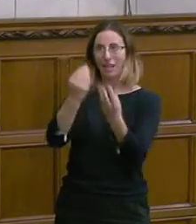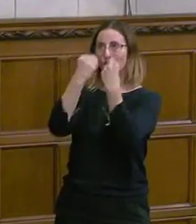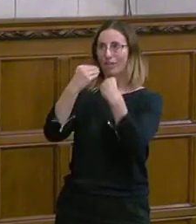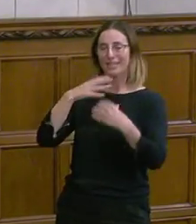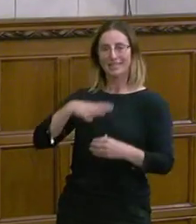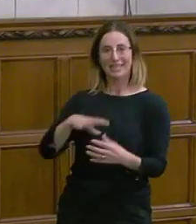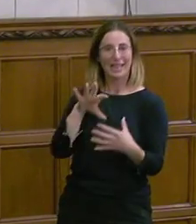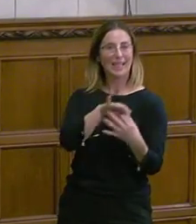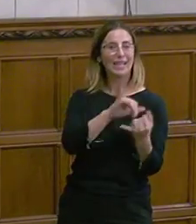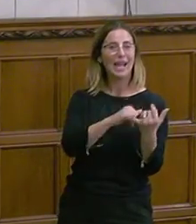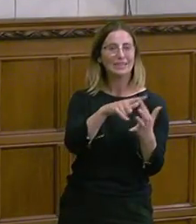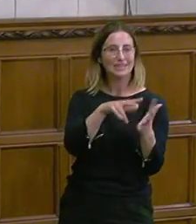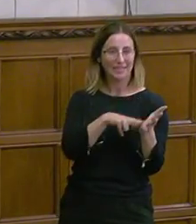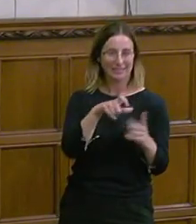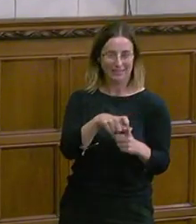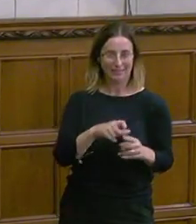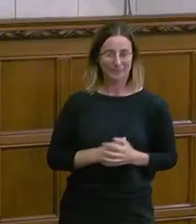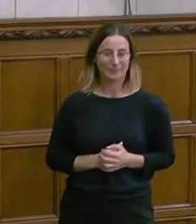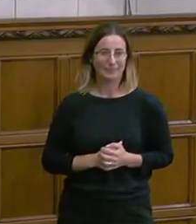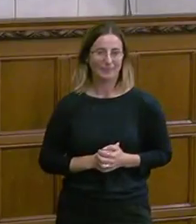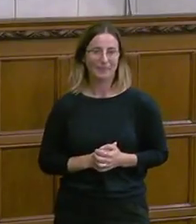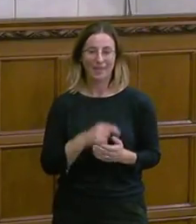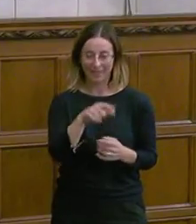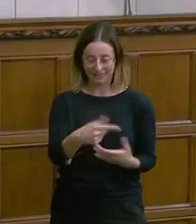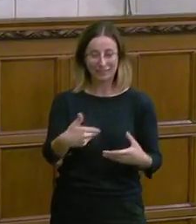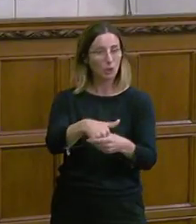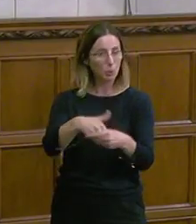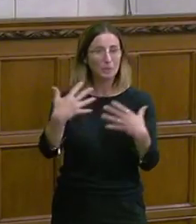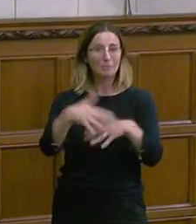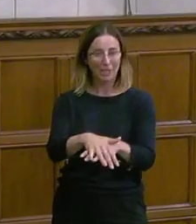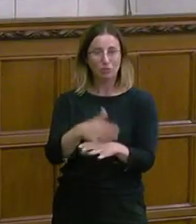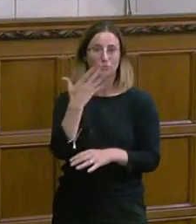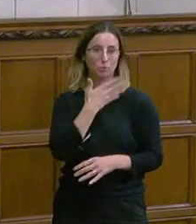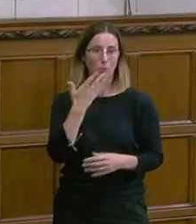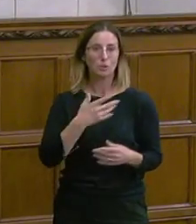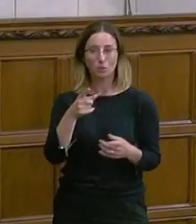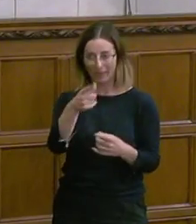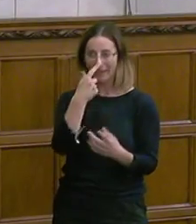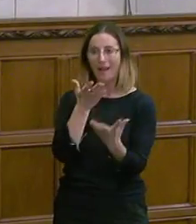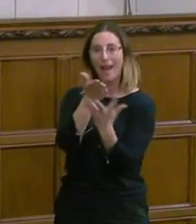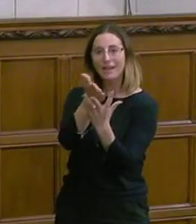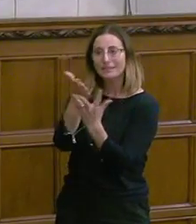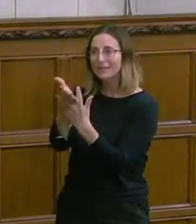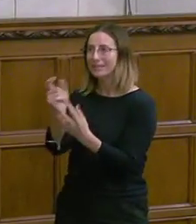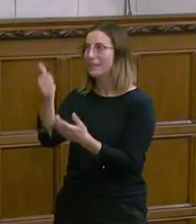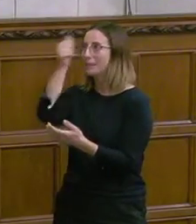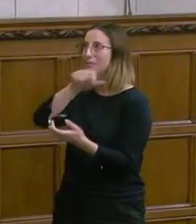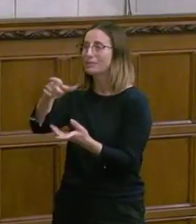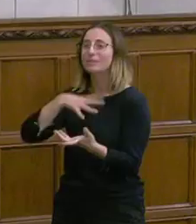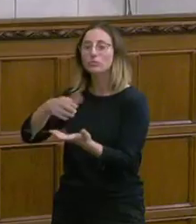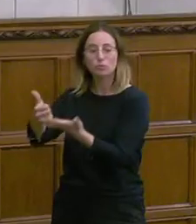course, include ensuring schools, including mainstream schools, know where to access the expertise they need to support pupils